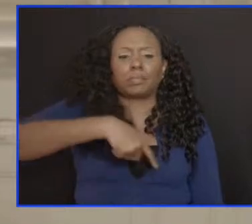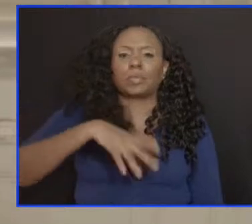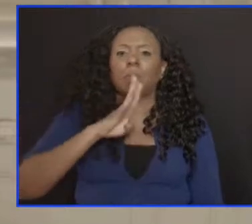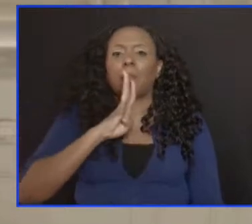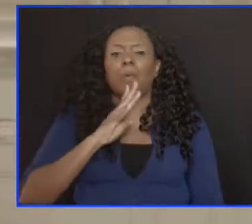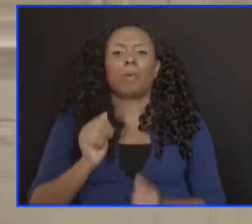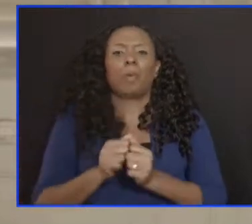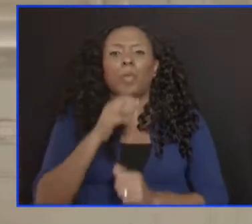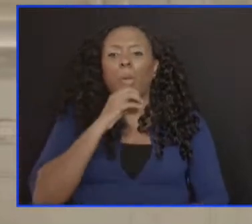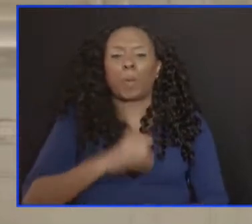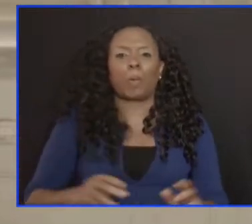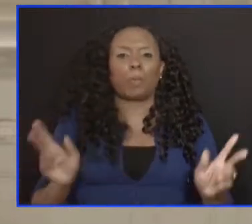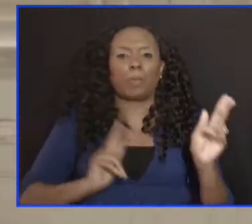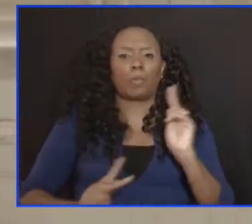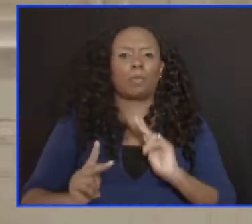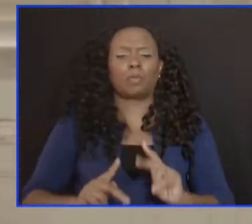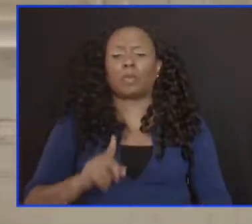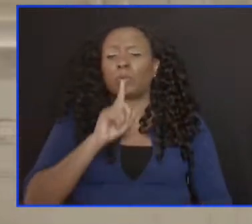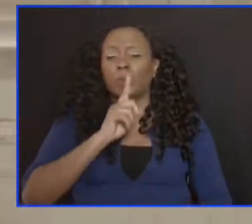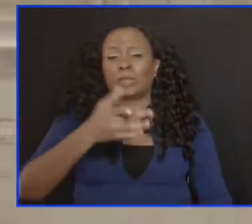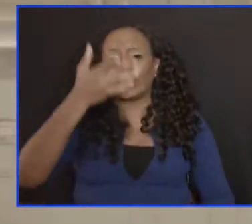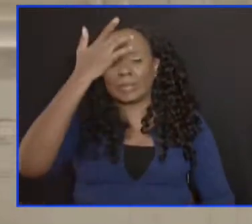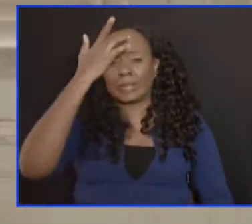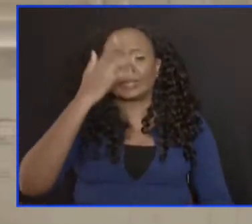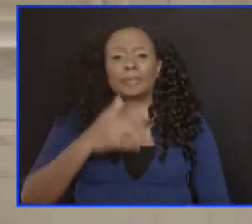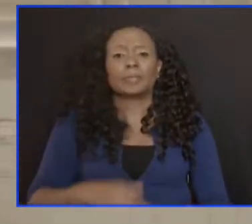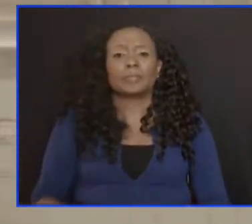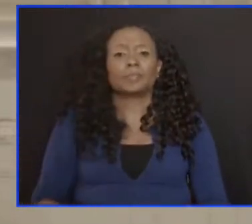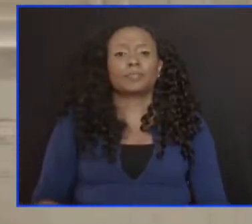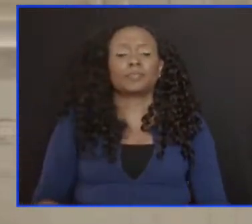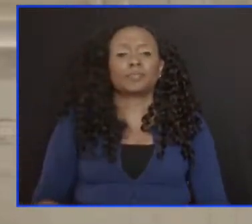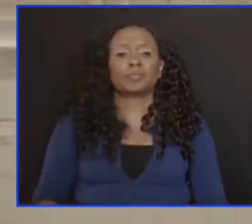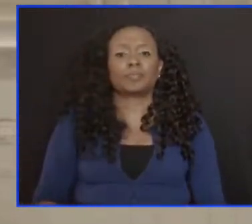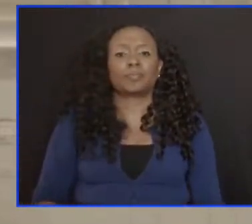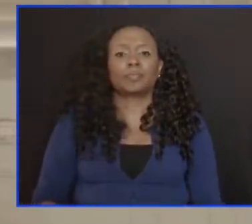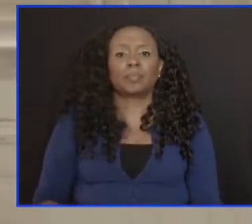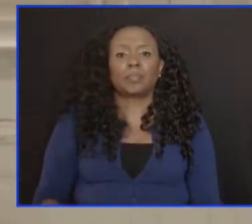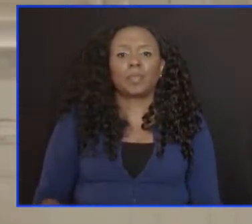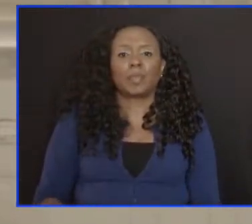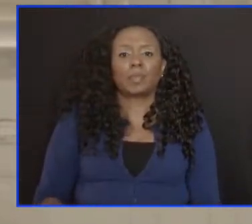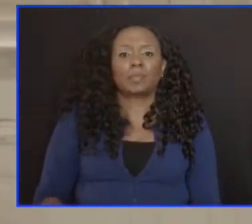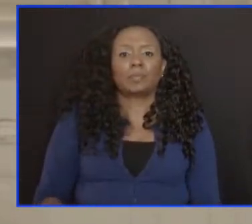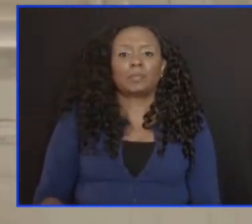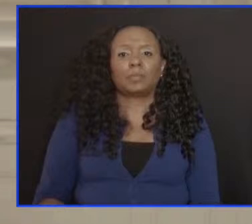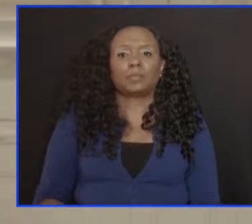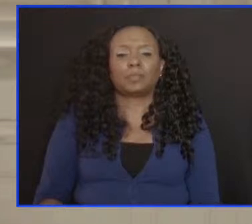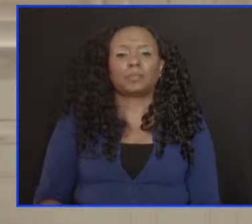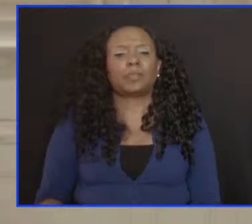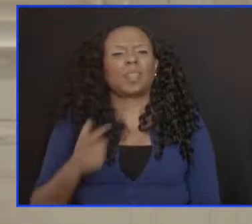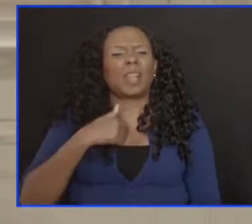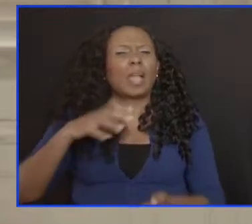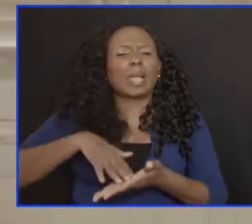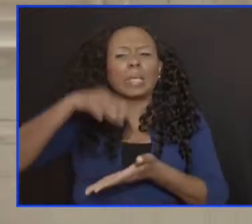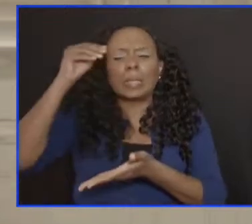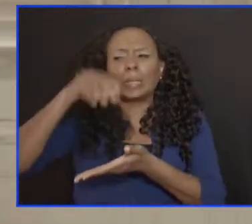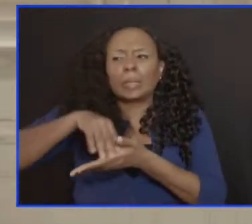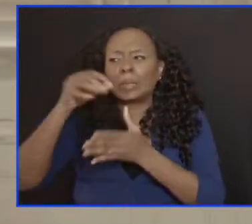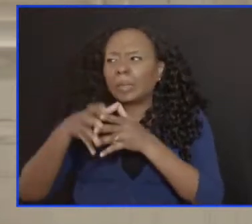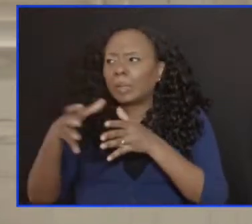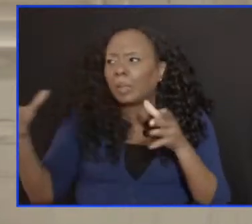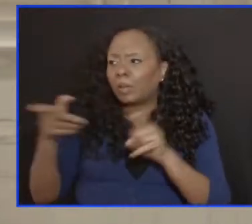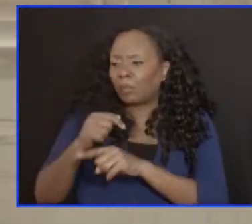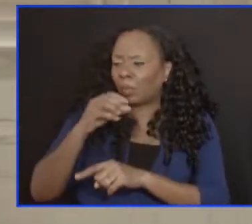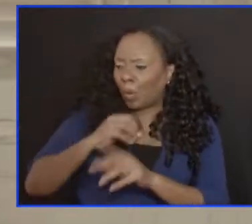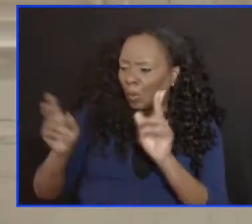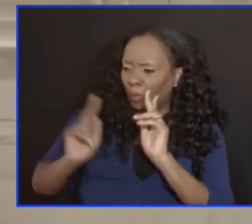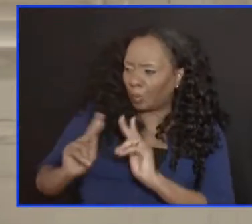some who are very ill. And one of the things that I often grasp from them is I learn little clues, little things from them. And I think